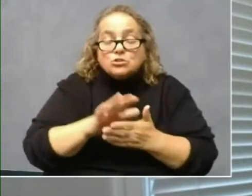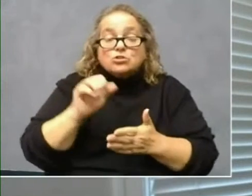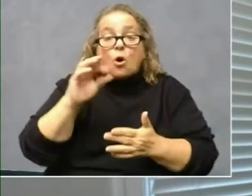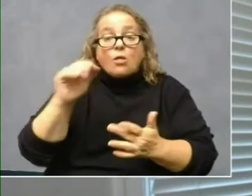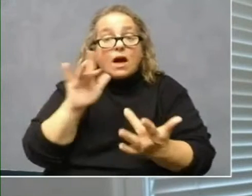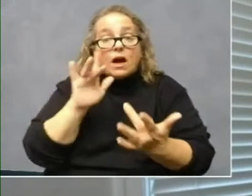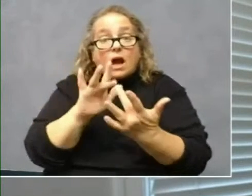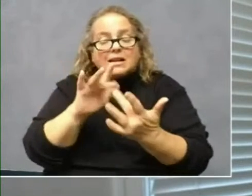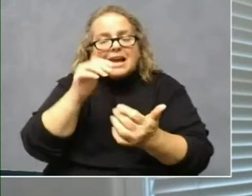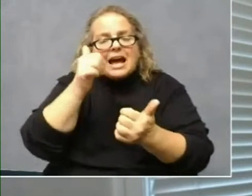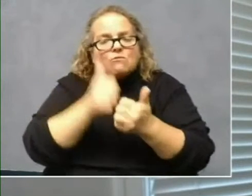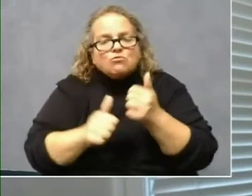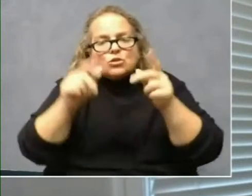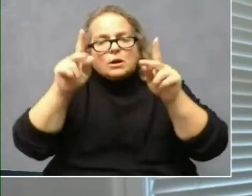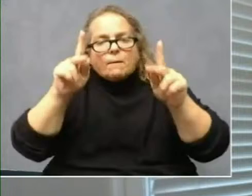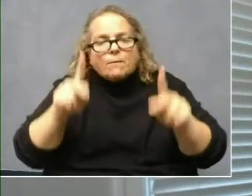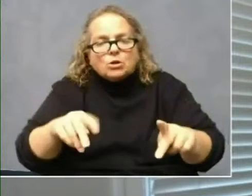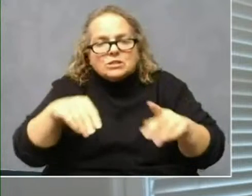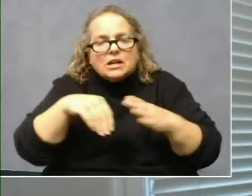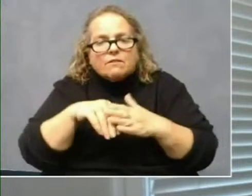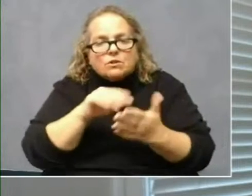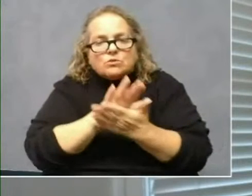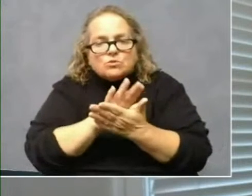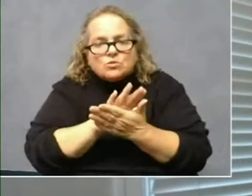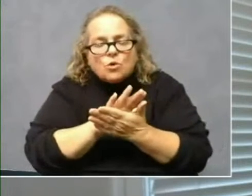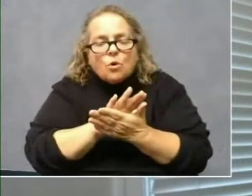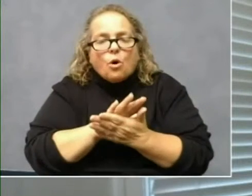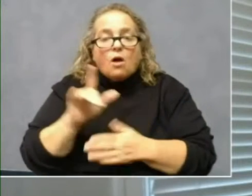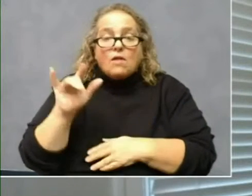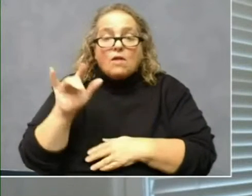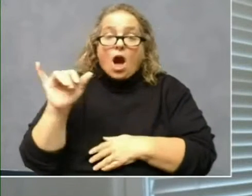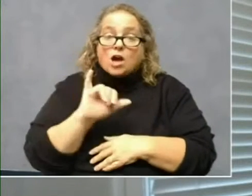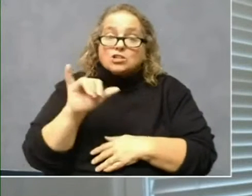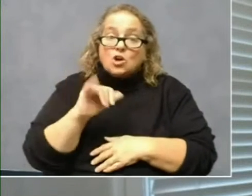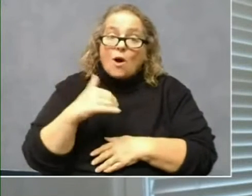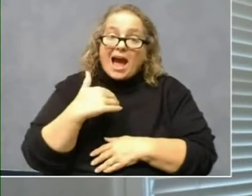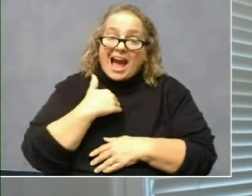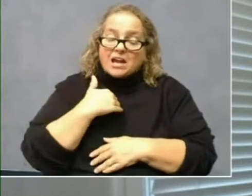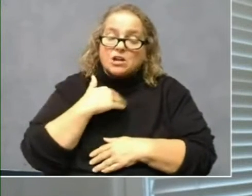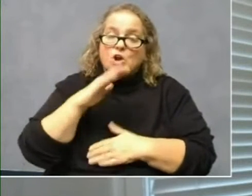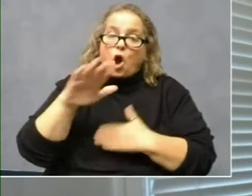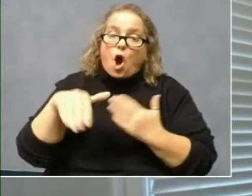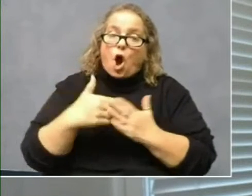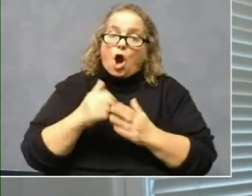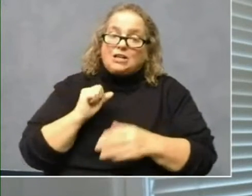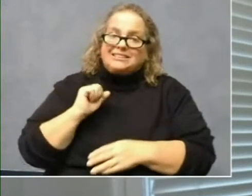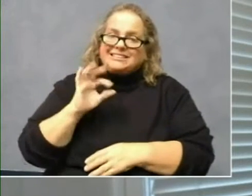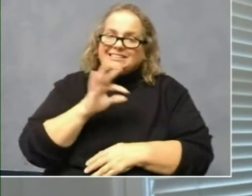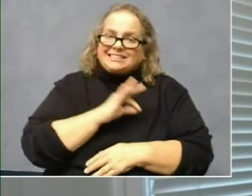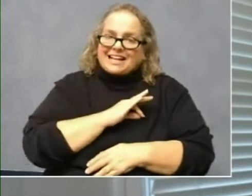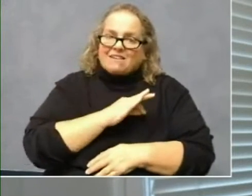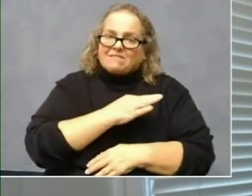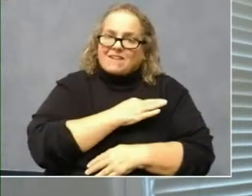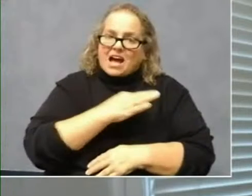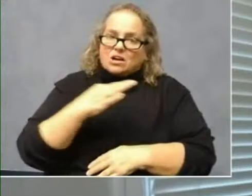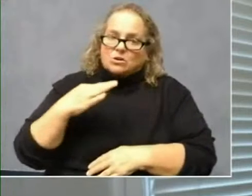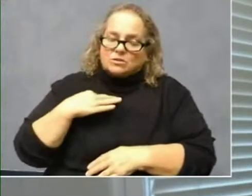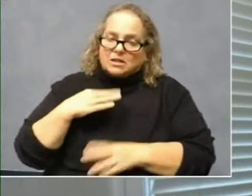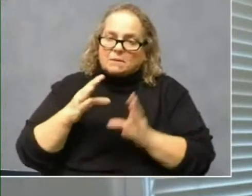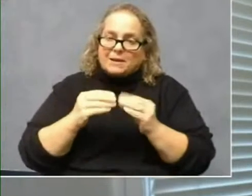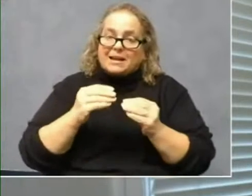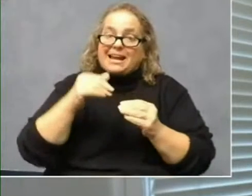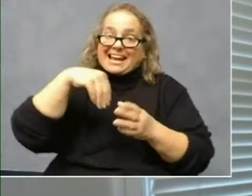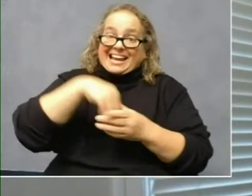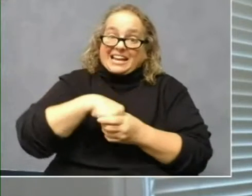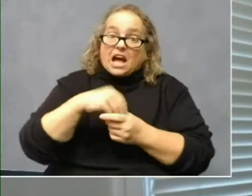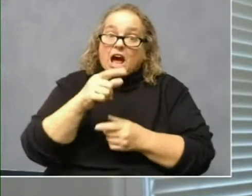had an in-person all-staff faculty meeting, and it was held during lunch and included a provided meal. So masks were